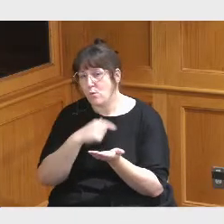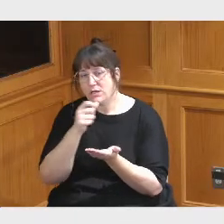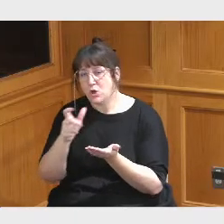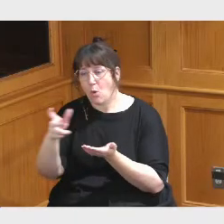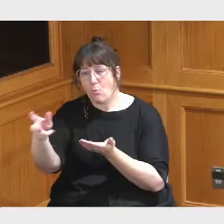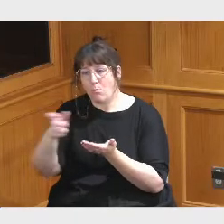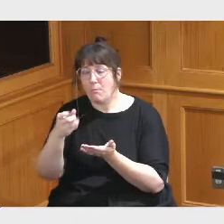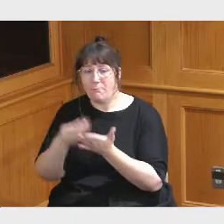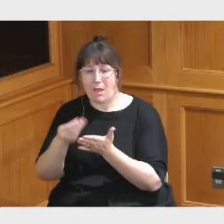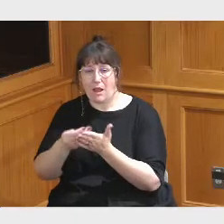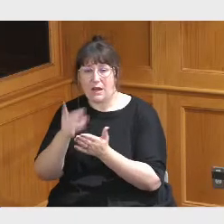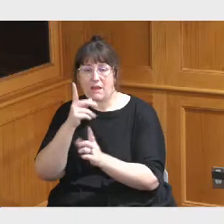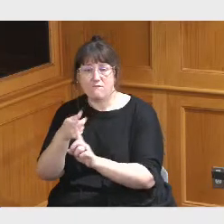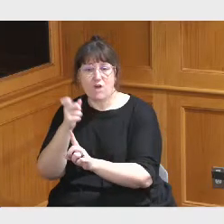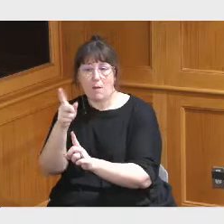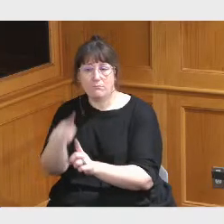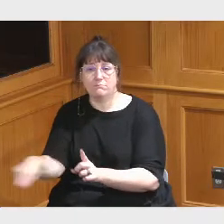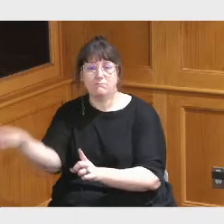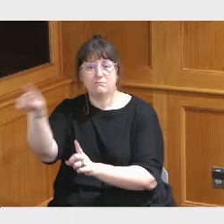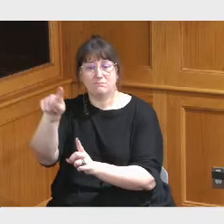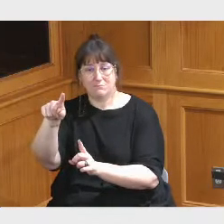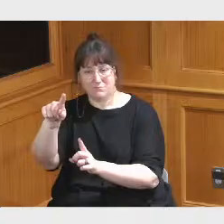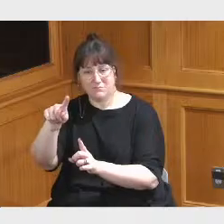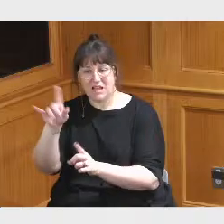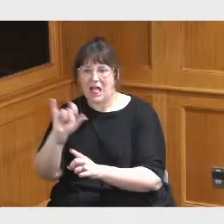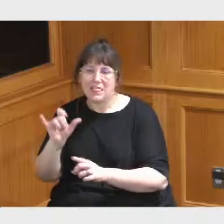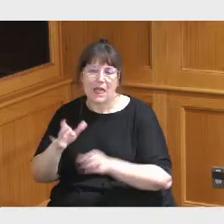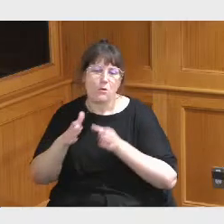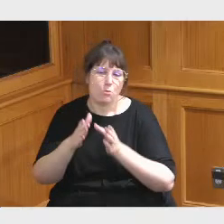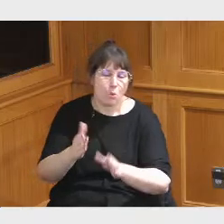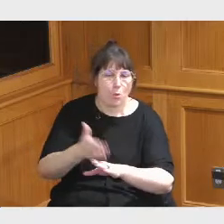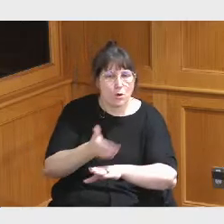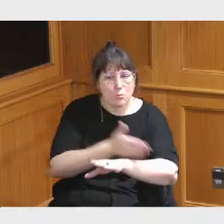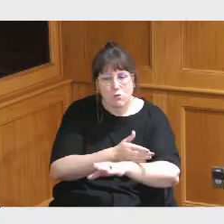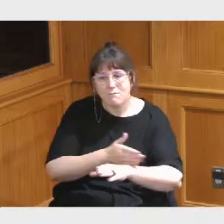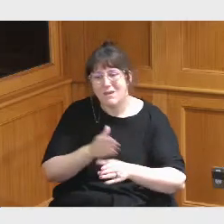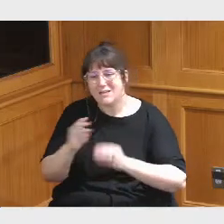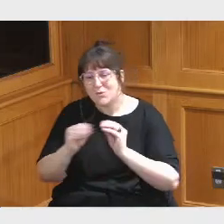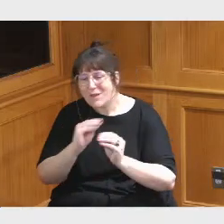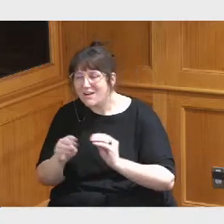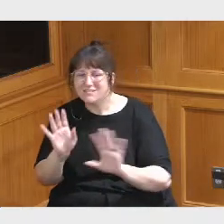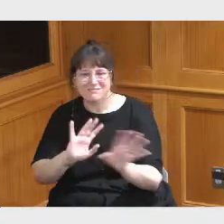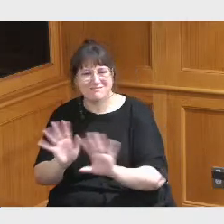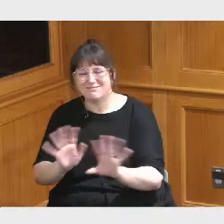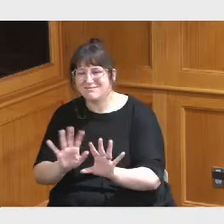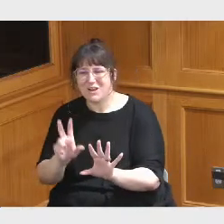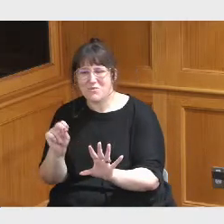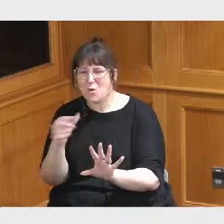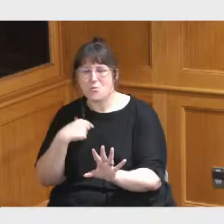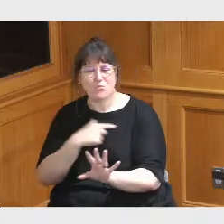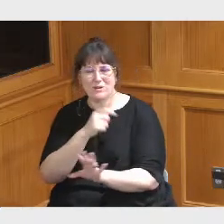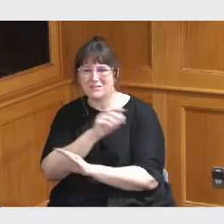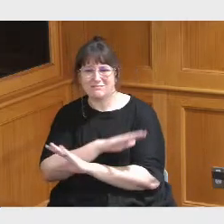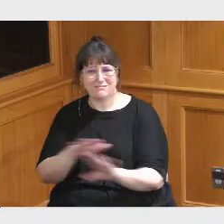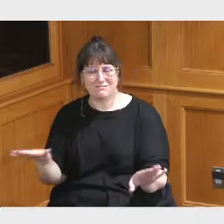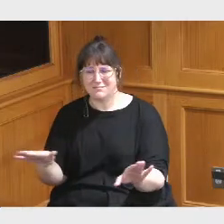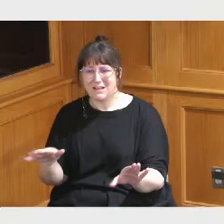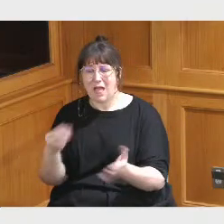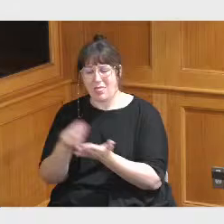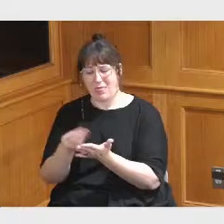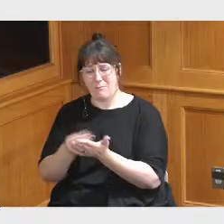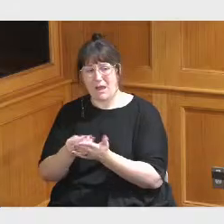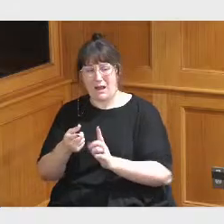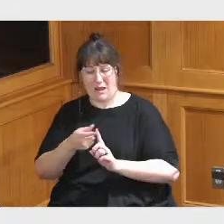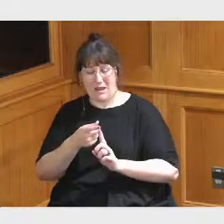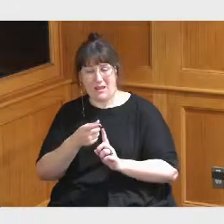may have been siphoning off money from, say, road improvements, road repairs, that type of thing. That's not happening. The dollars used for the stadium are